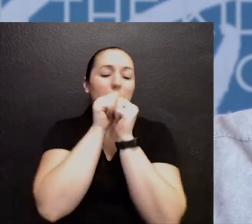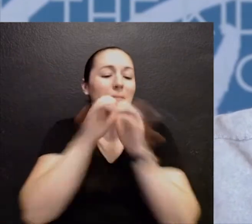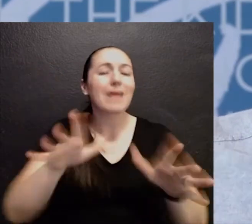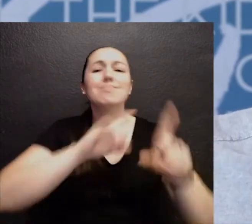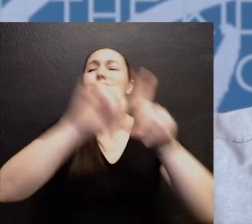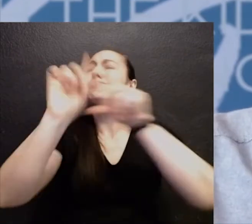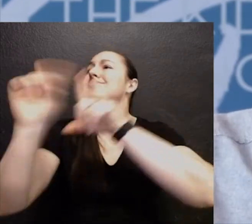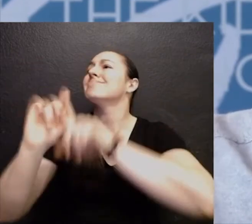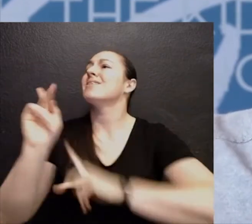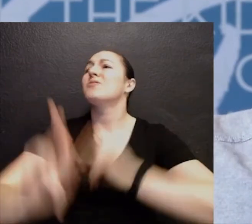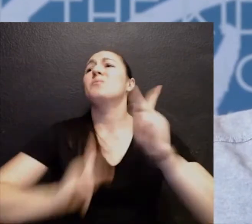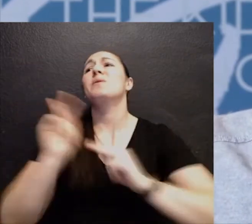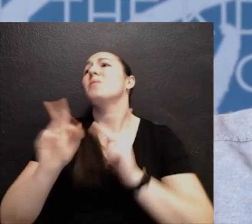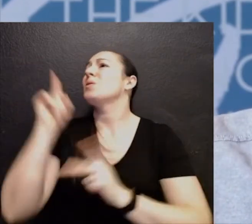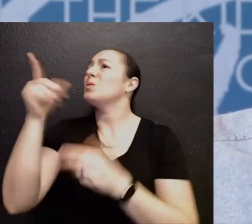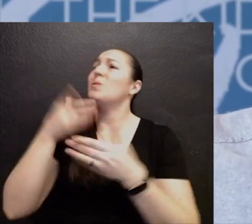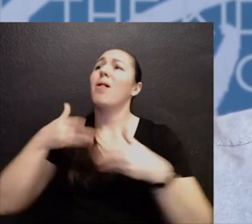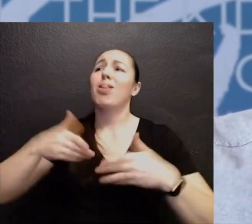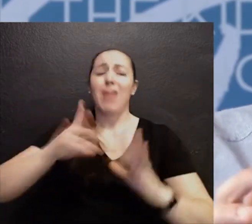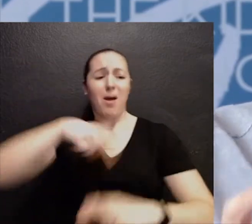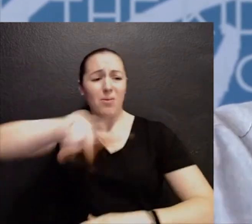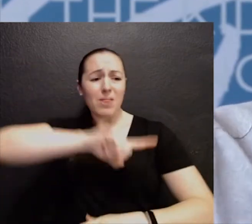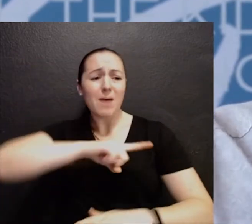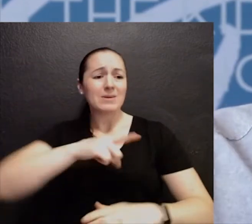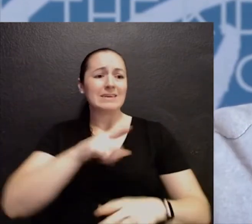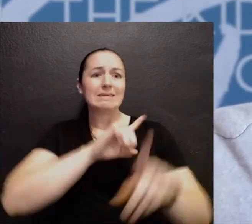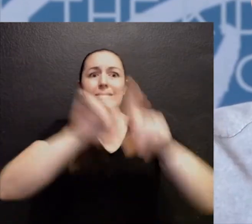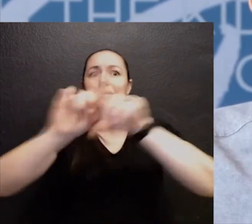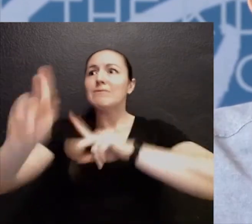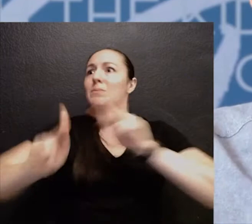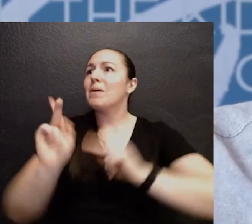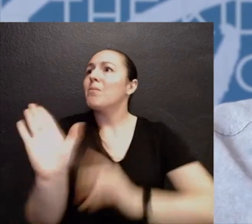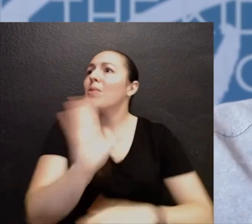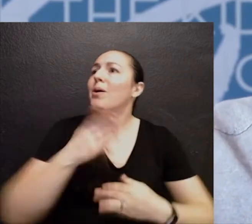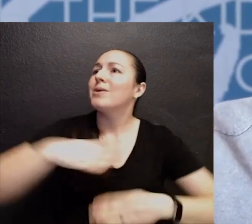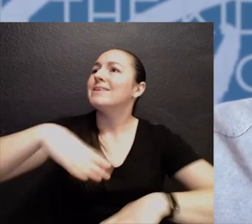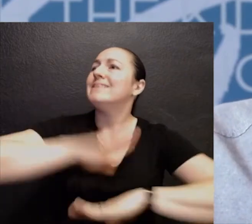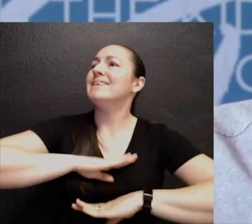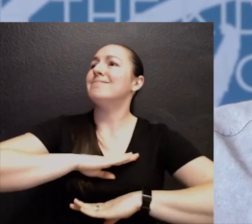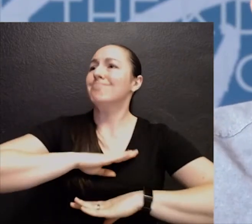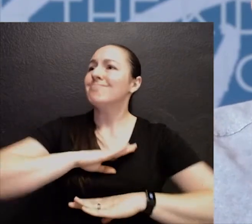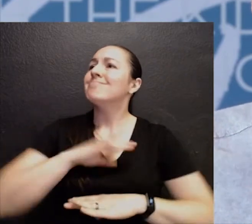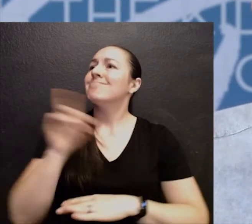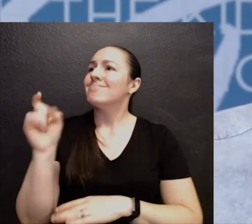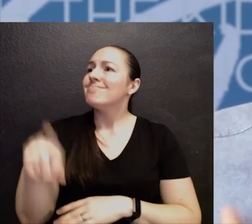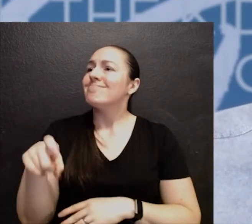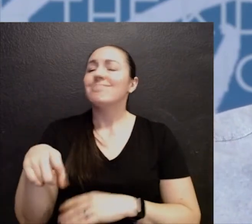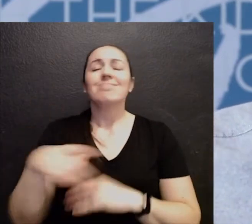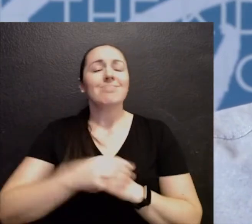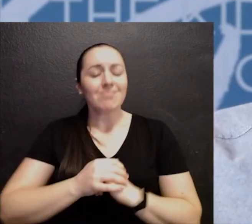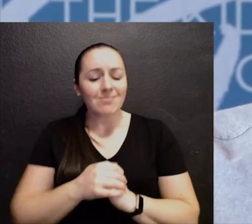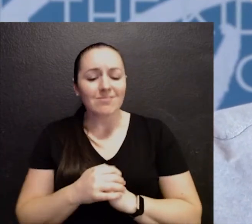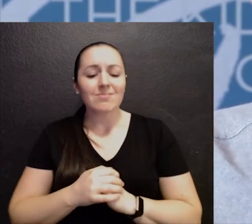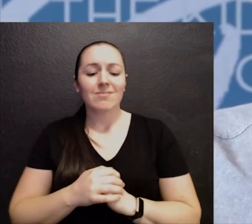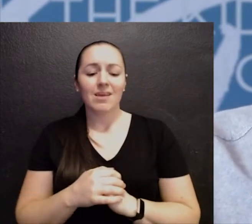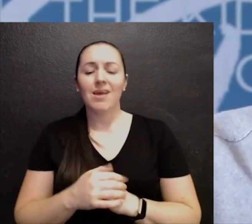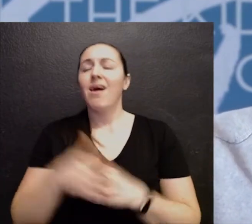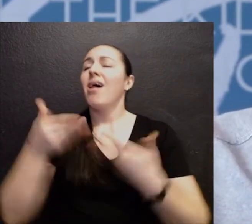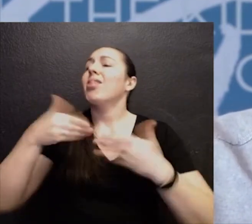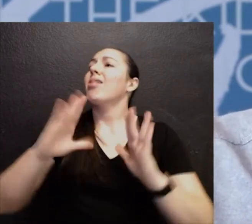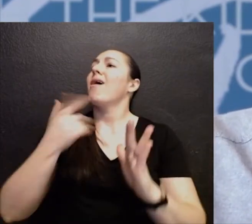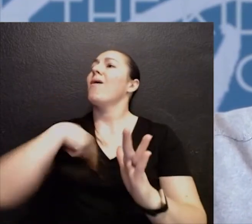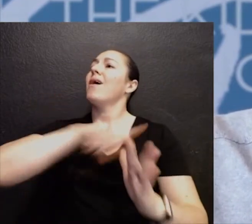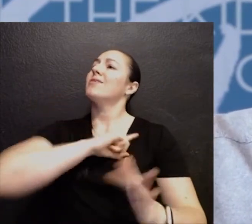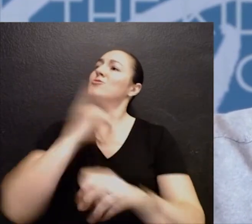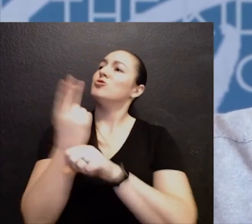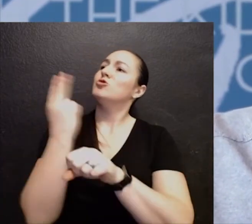you're allowing them to meet needs of people around them, and you're meeting their needs, God, as they're pouring out from themselves. Allow us to use those